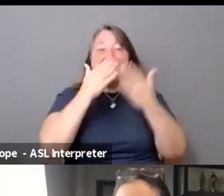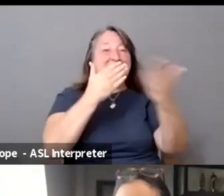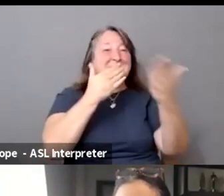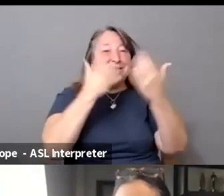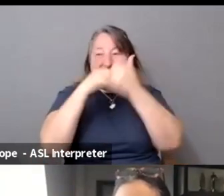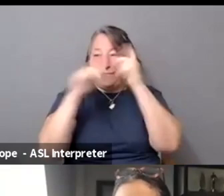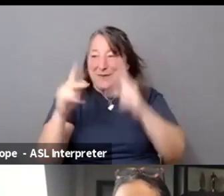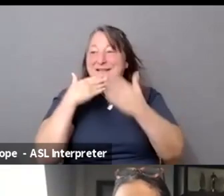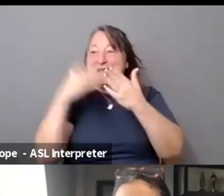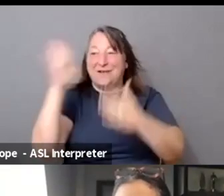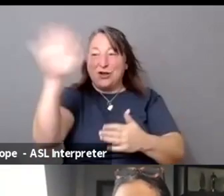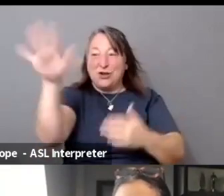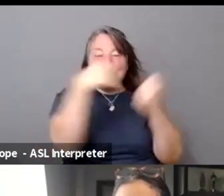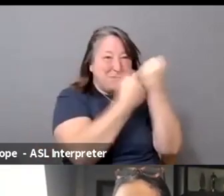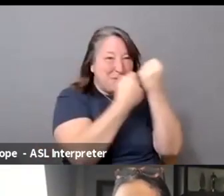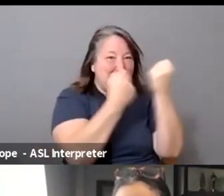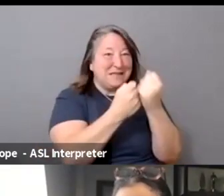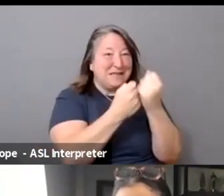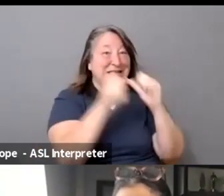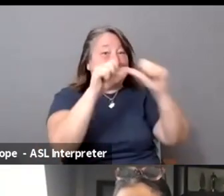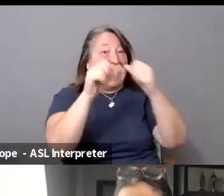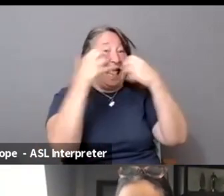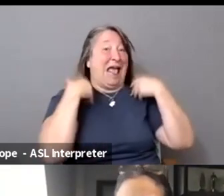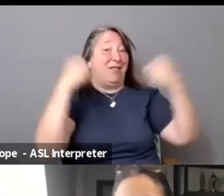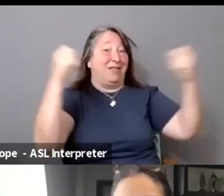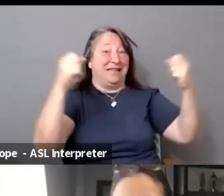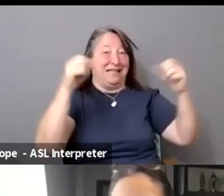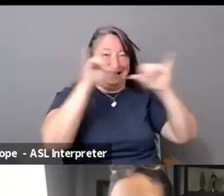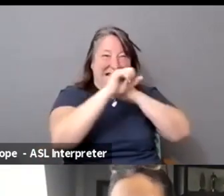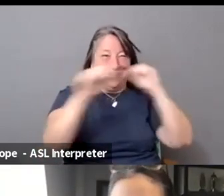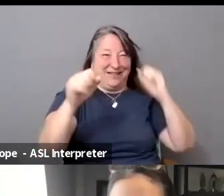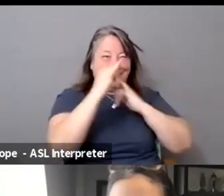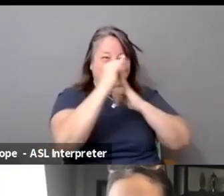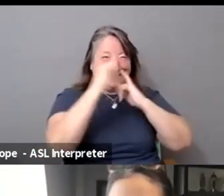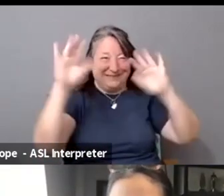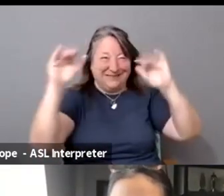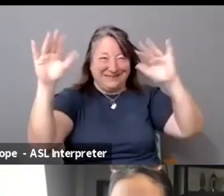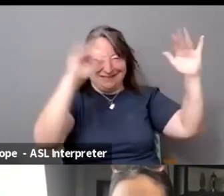Stay healthy. You too. Thank you. Bye. Too. Thanks, Madeline. Bye.